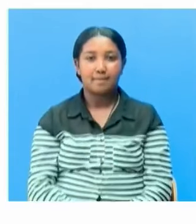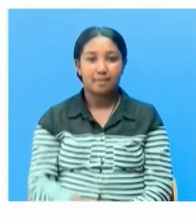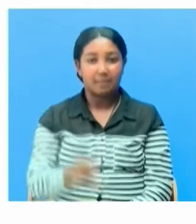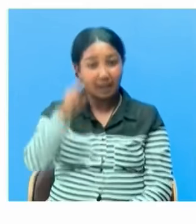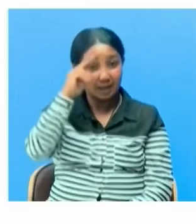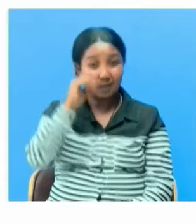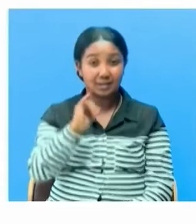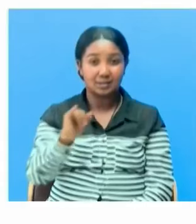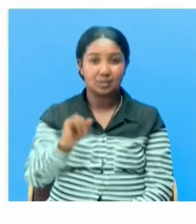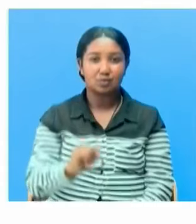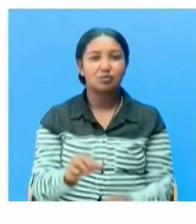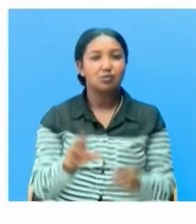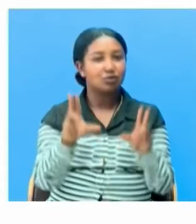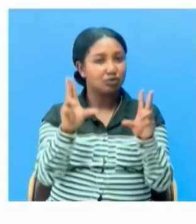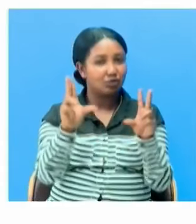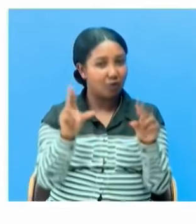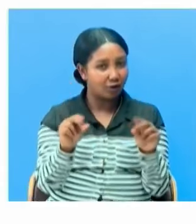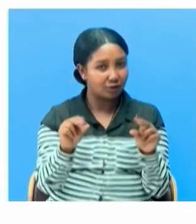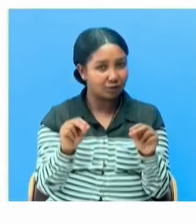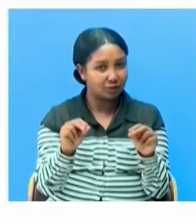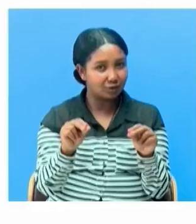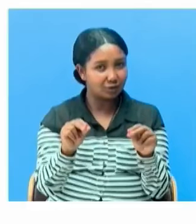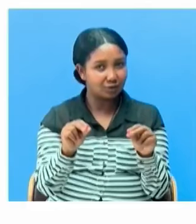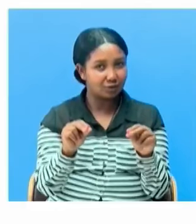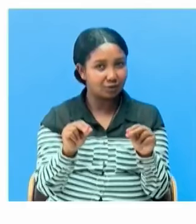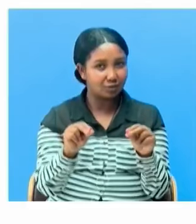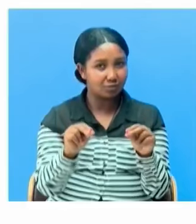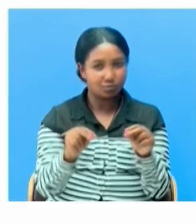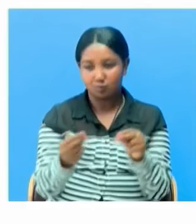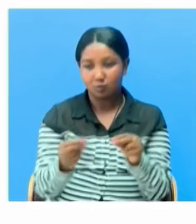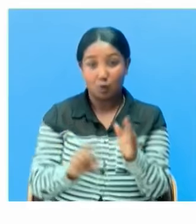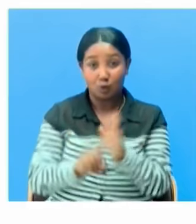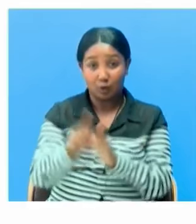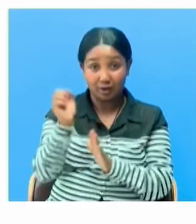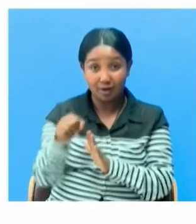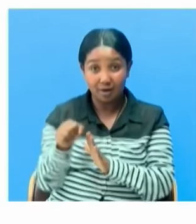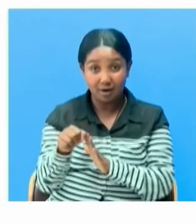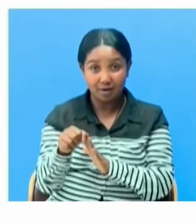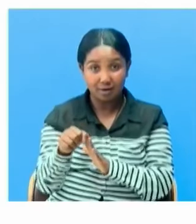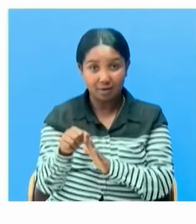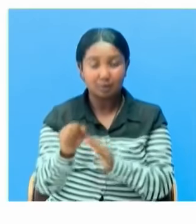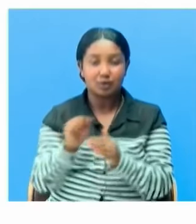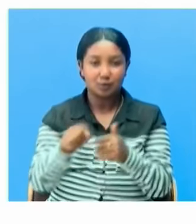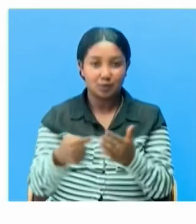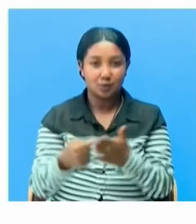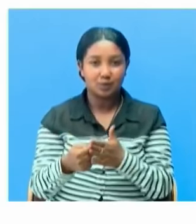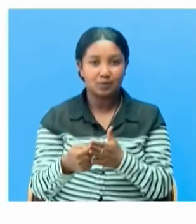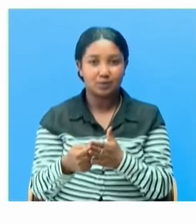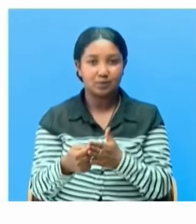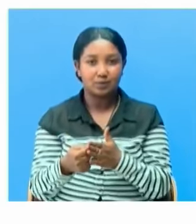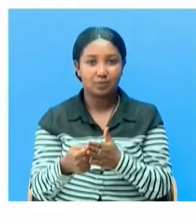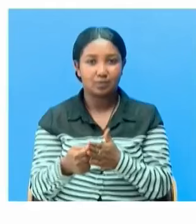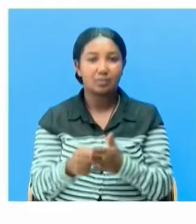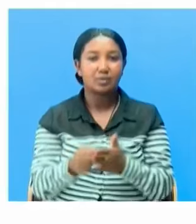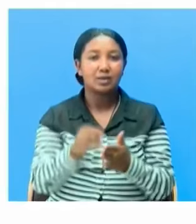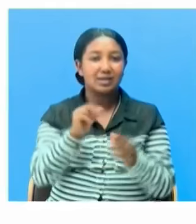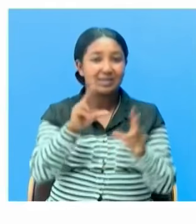is not, we're talking about their height, okay? So, is